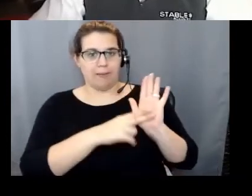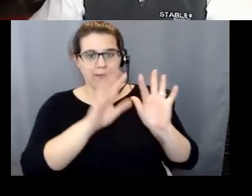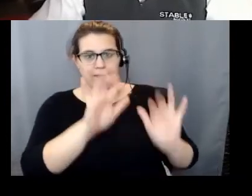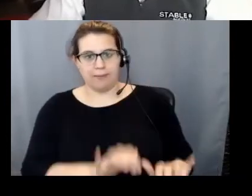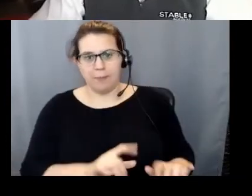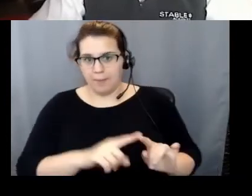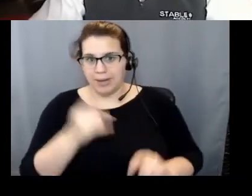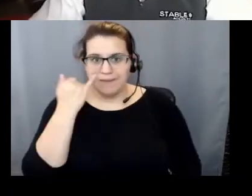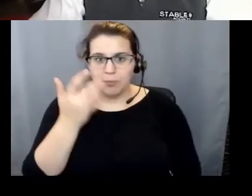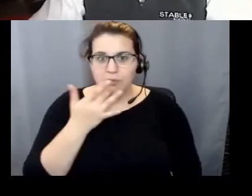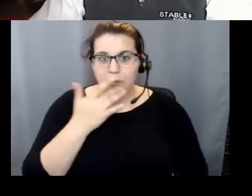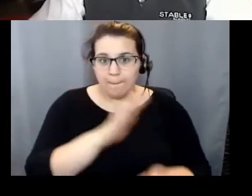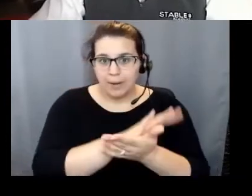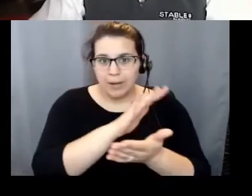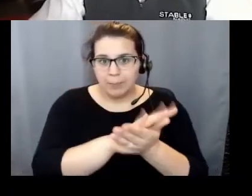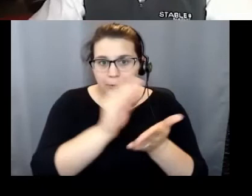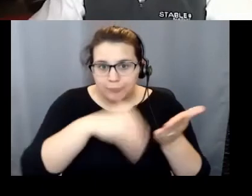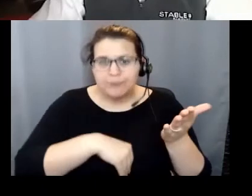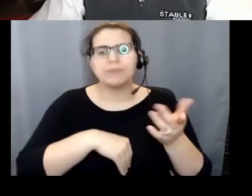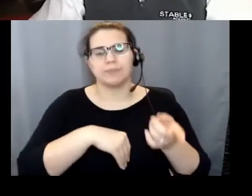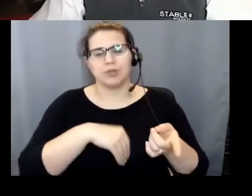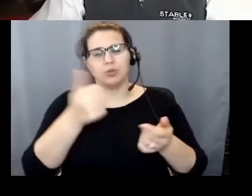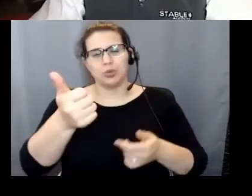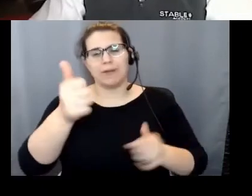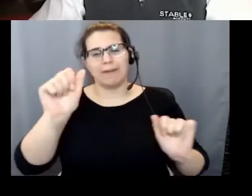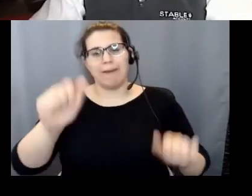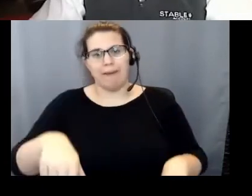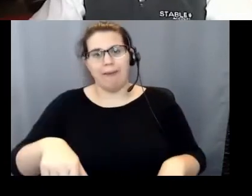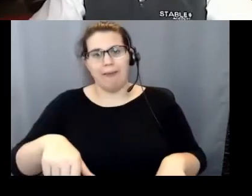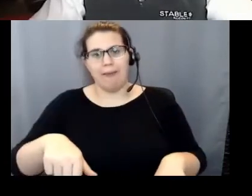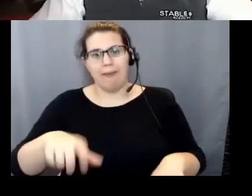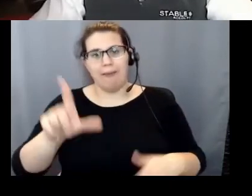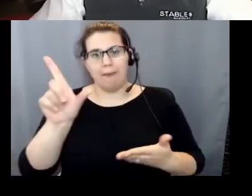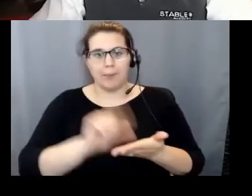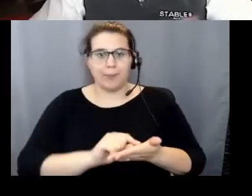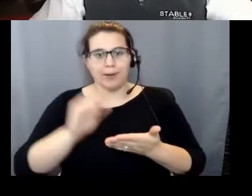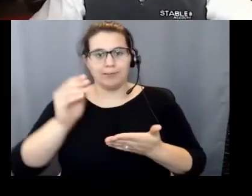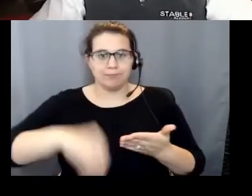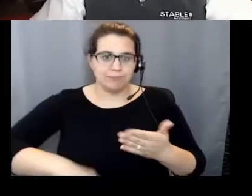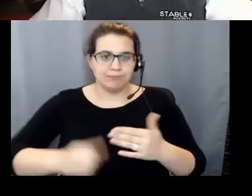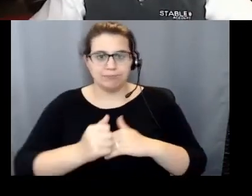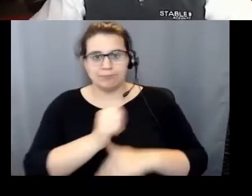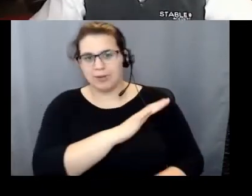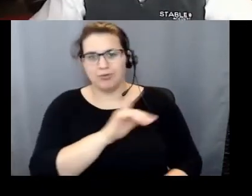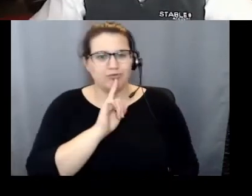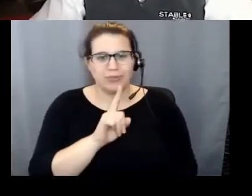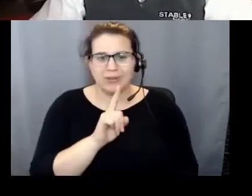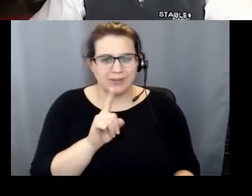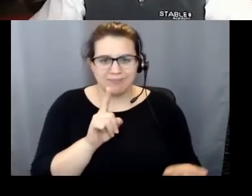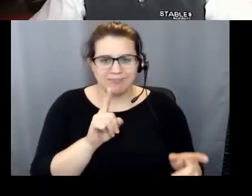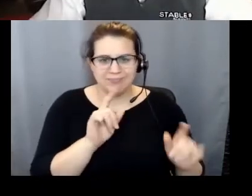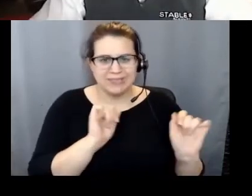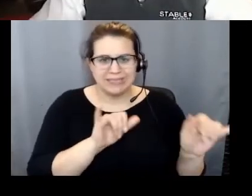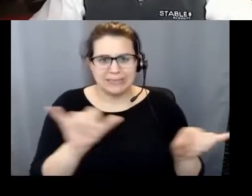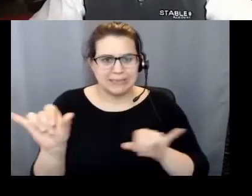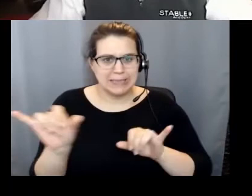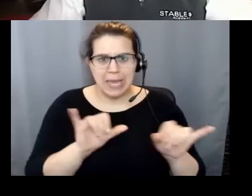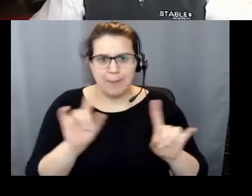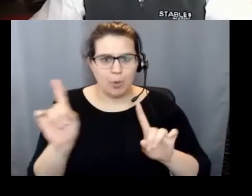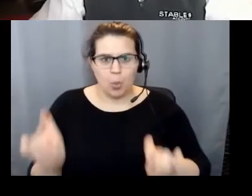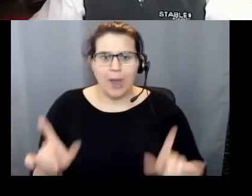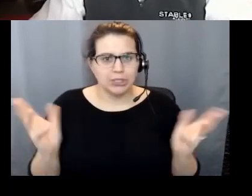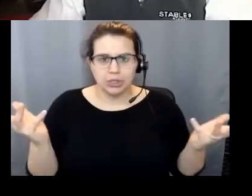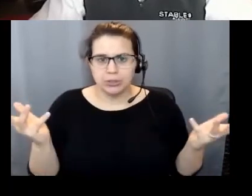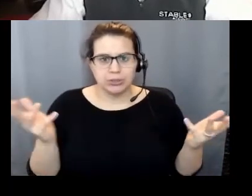and look at that form, it is possible to enroll through a paper form. And frankly, all the same questions we asked here are